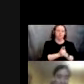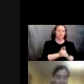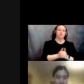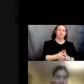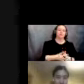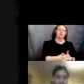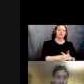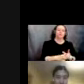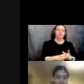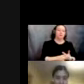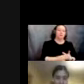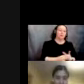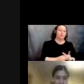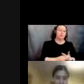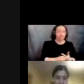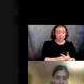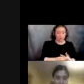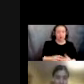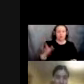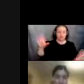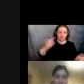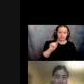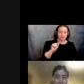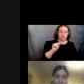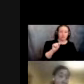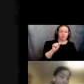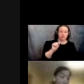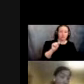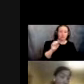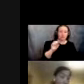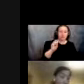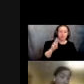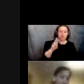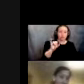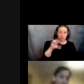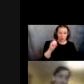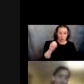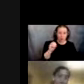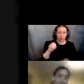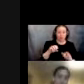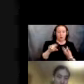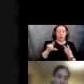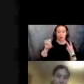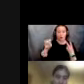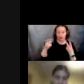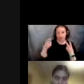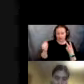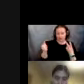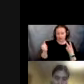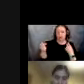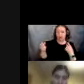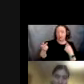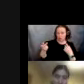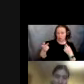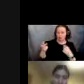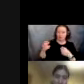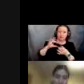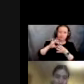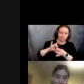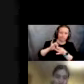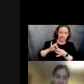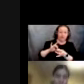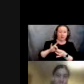they formed a relationship as one of the few Japanese Black couples in the South.